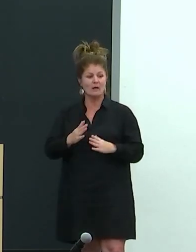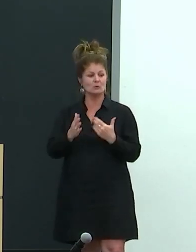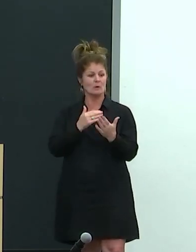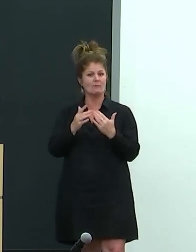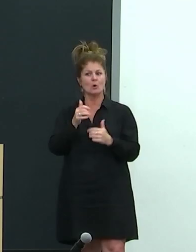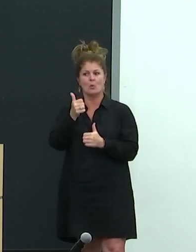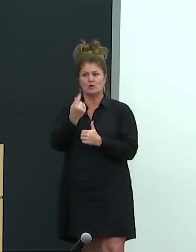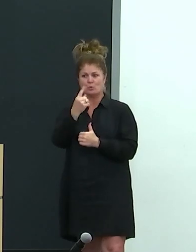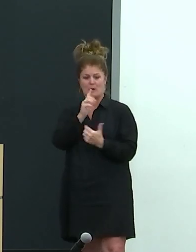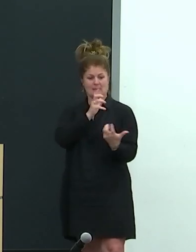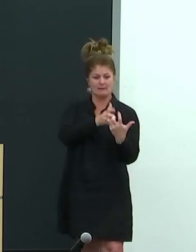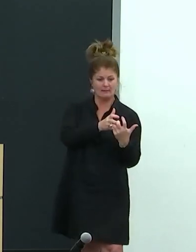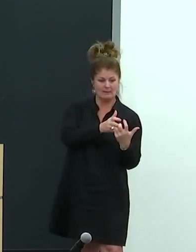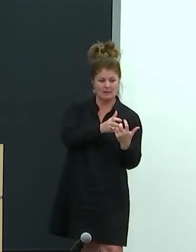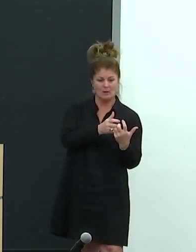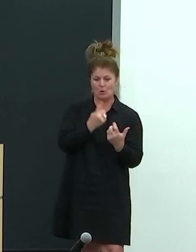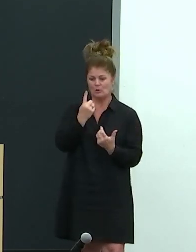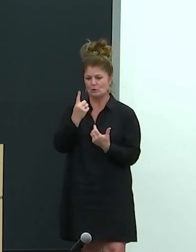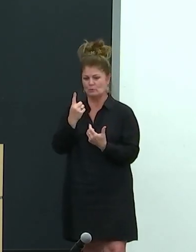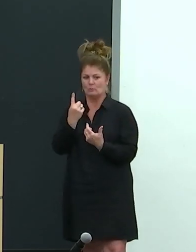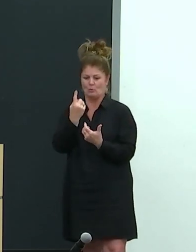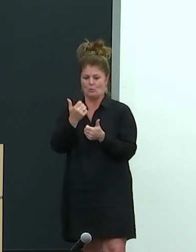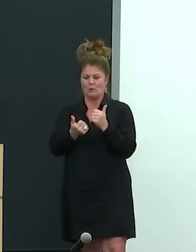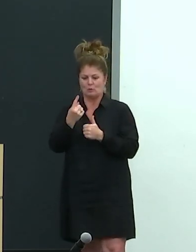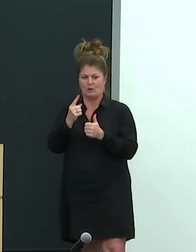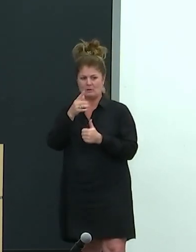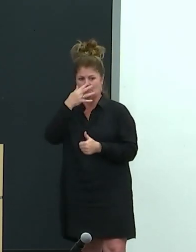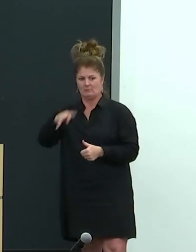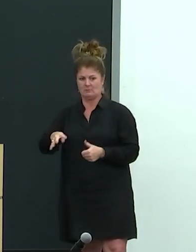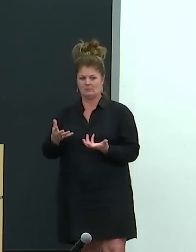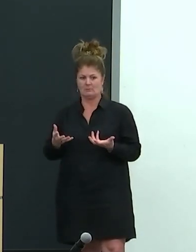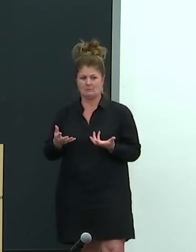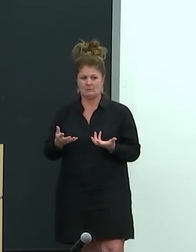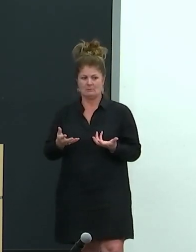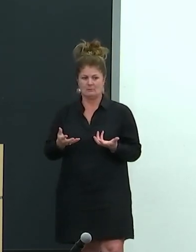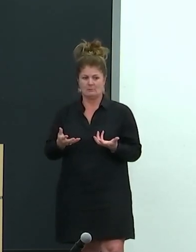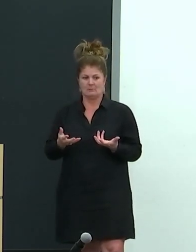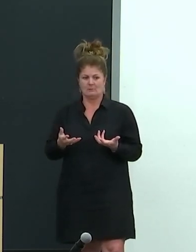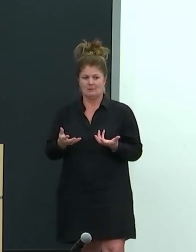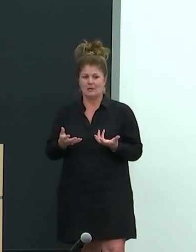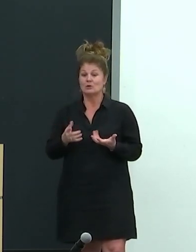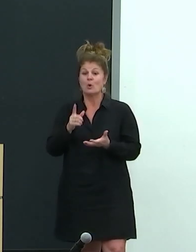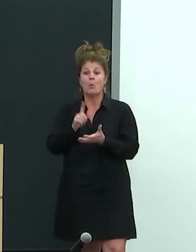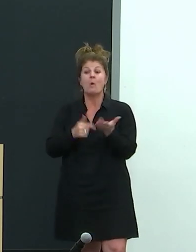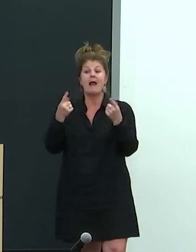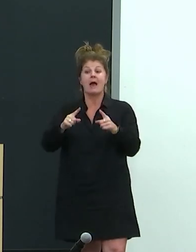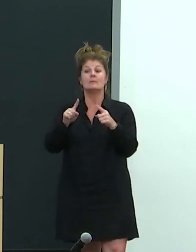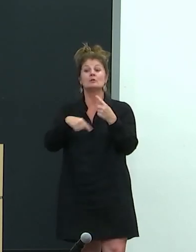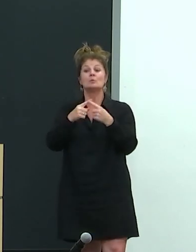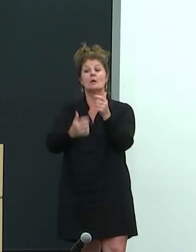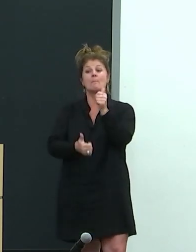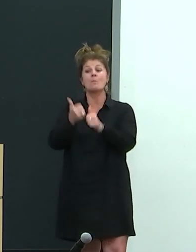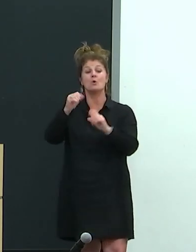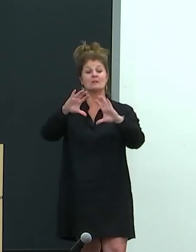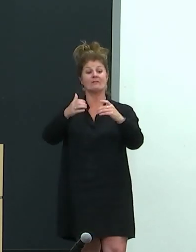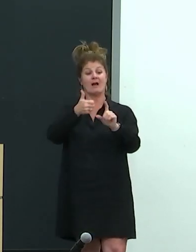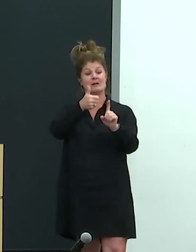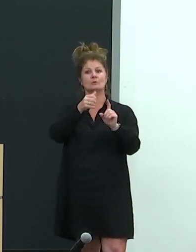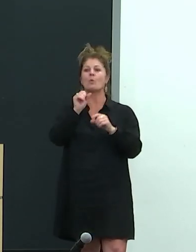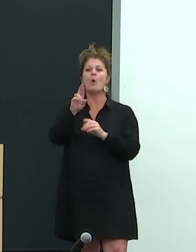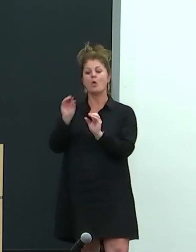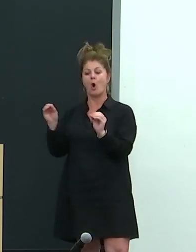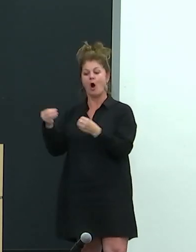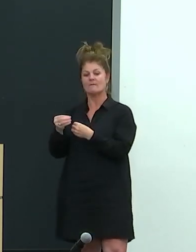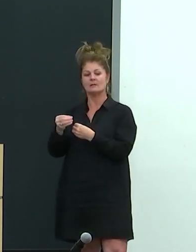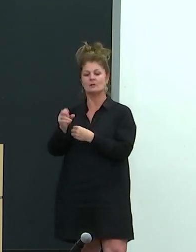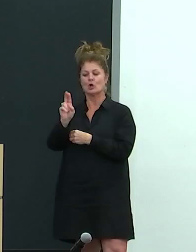and which needs will be left unmet? What happens when the majority of the class or office is neurotypical and their needs are